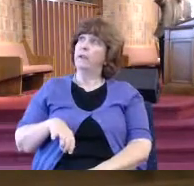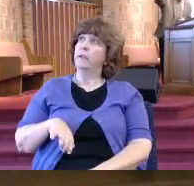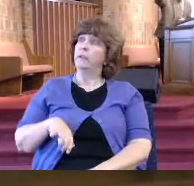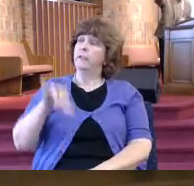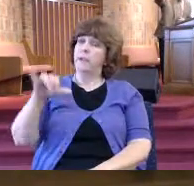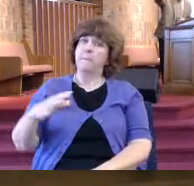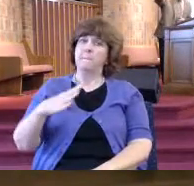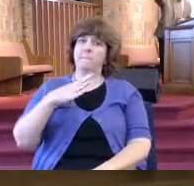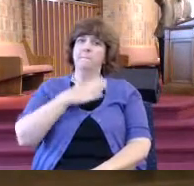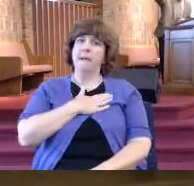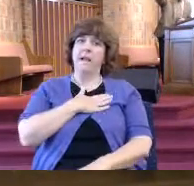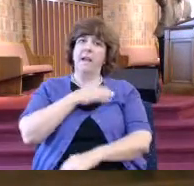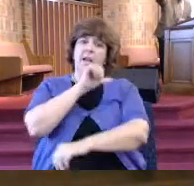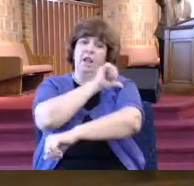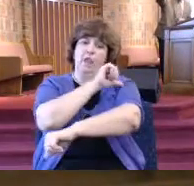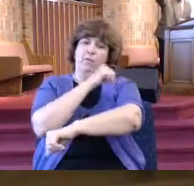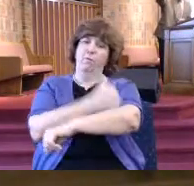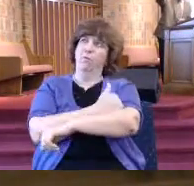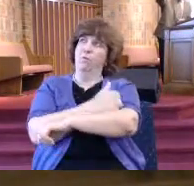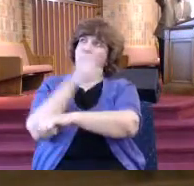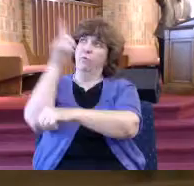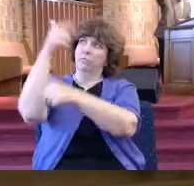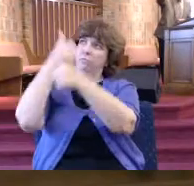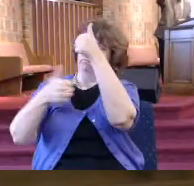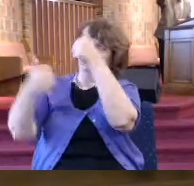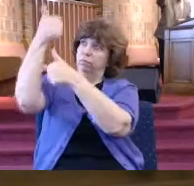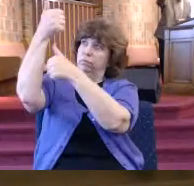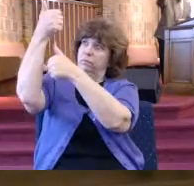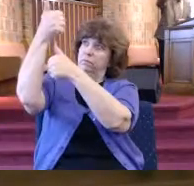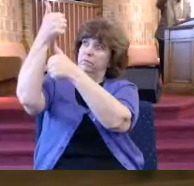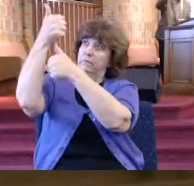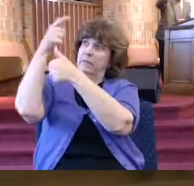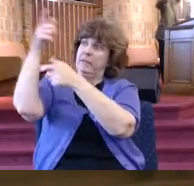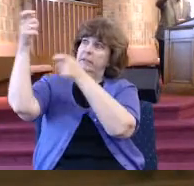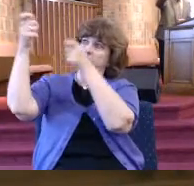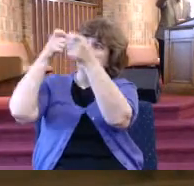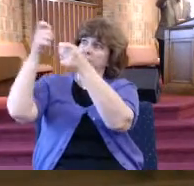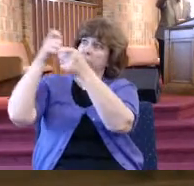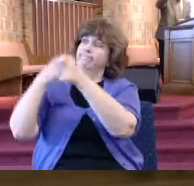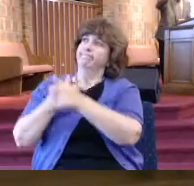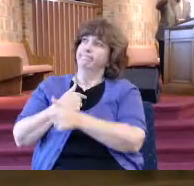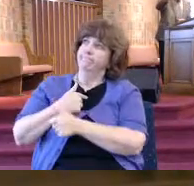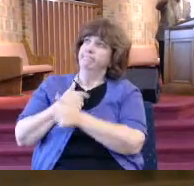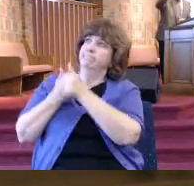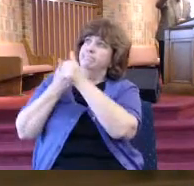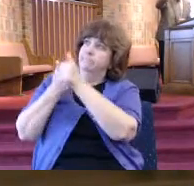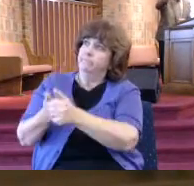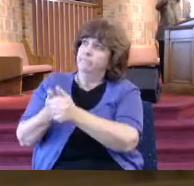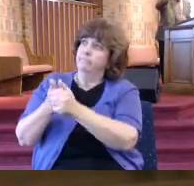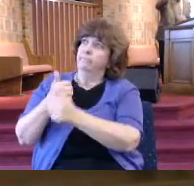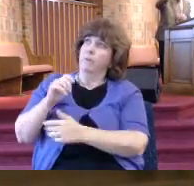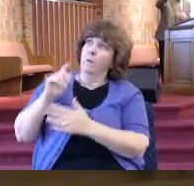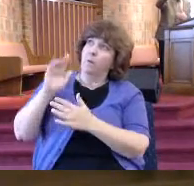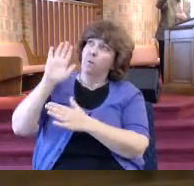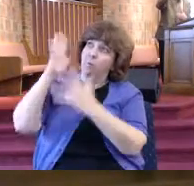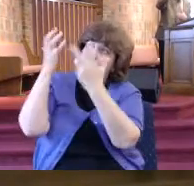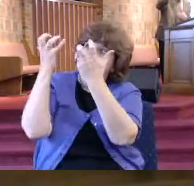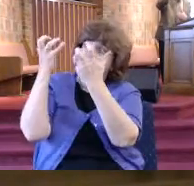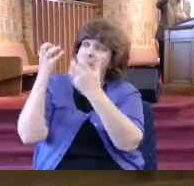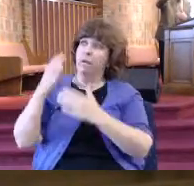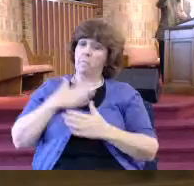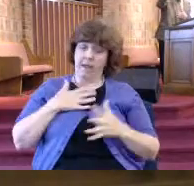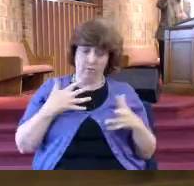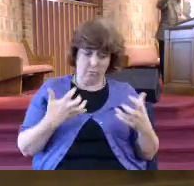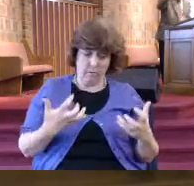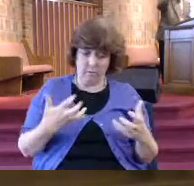stand over me, that he is the one who controls my will and my way. Jesus